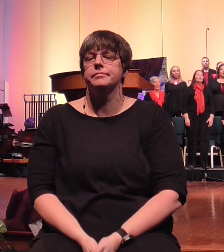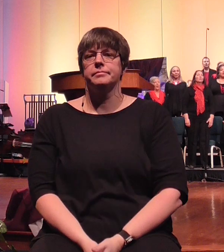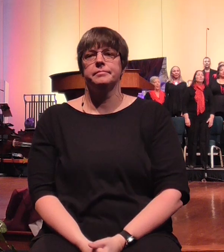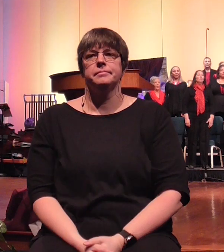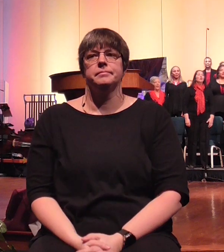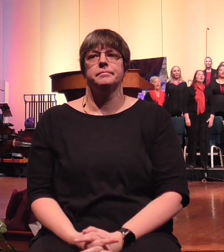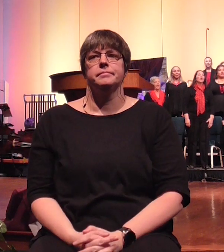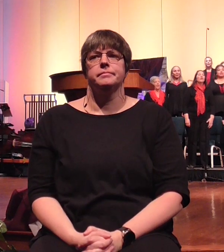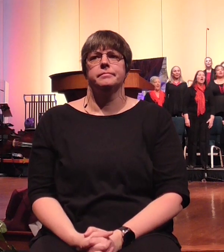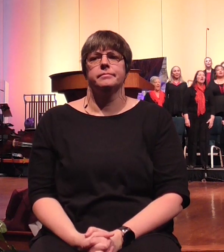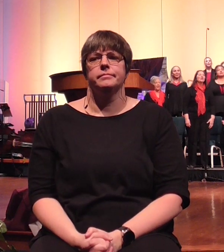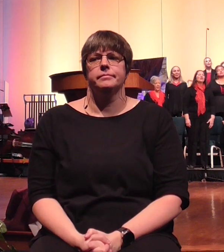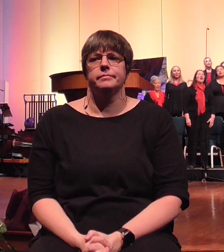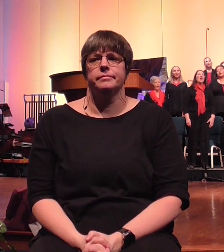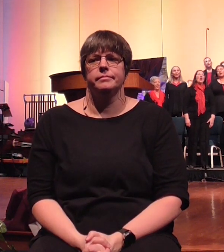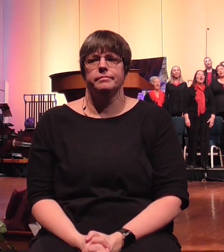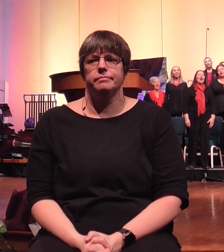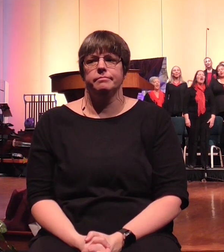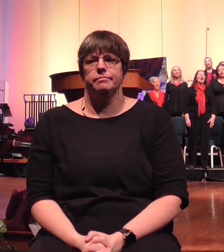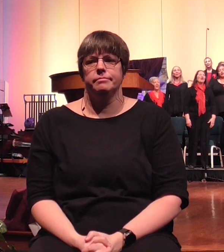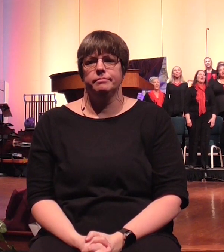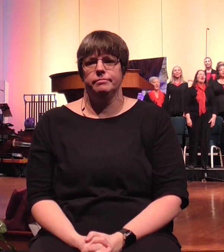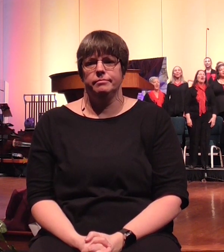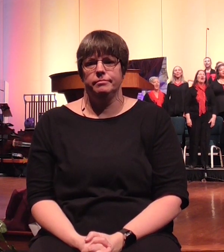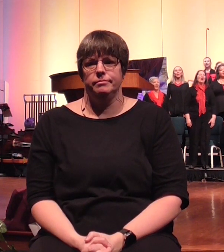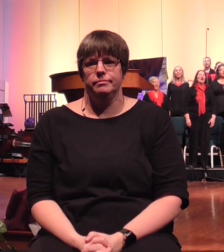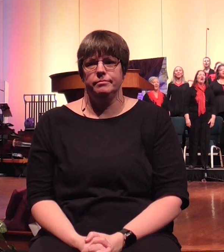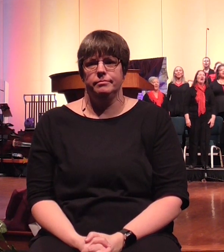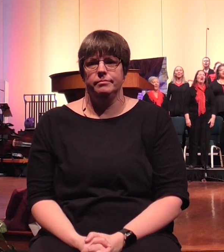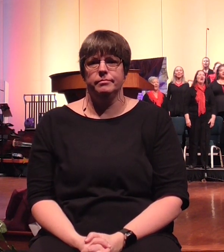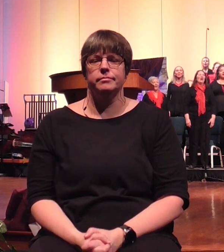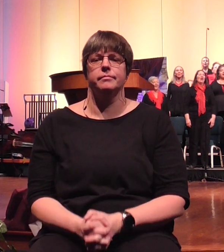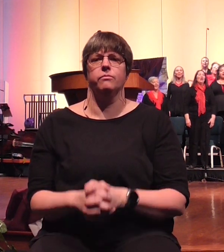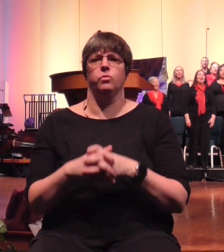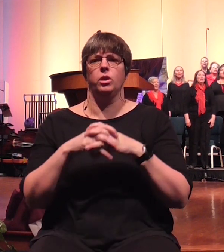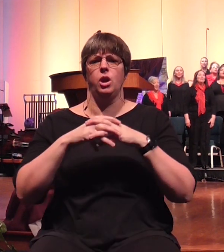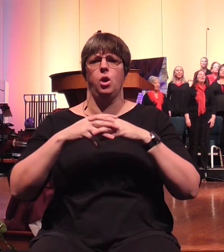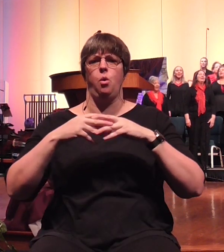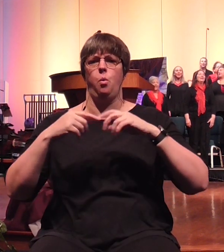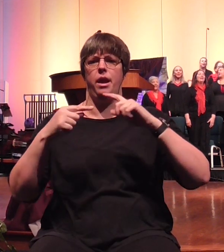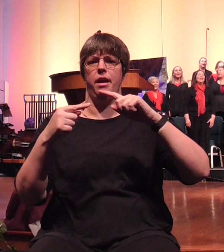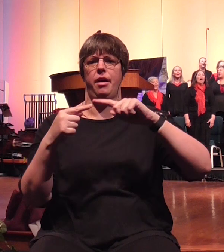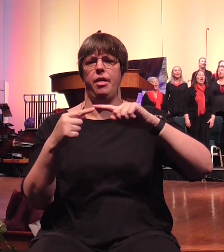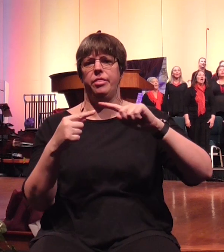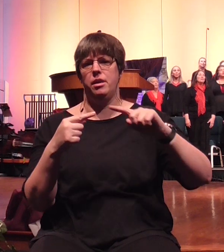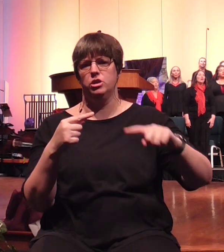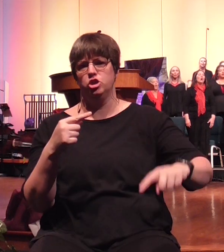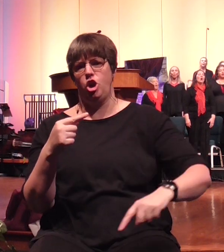Will the circle